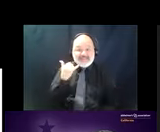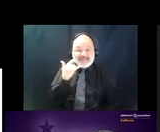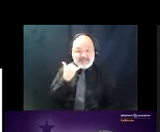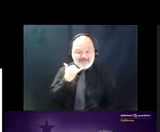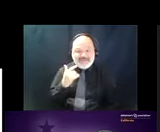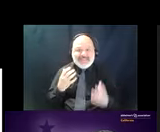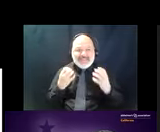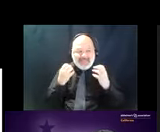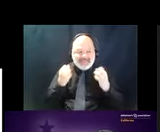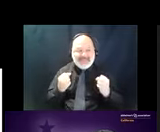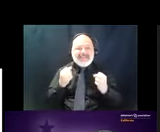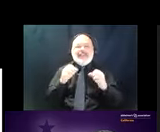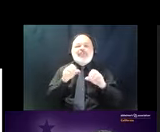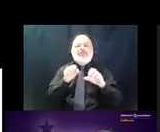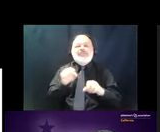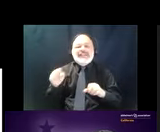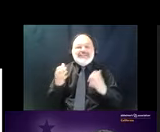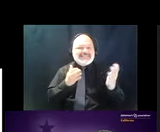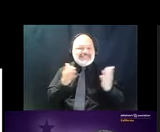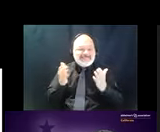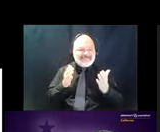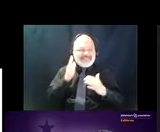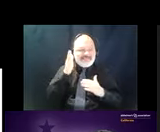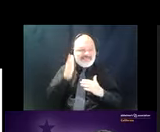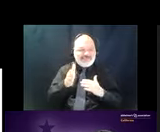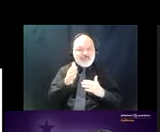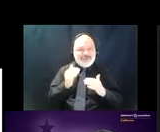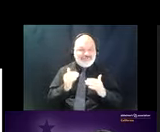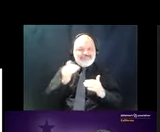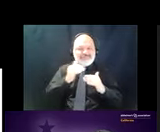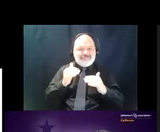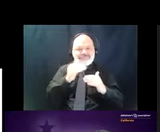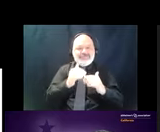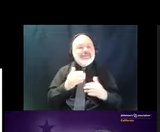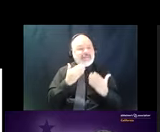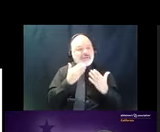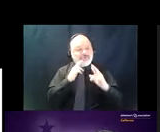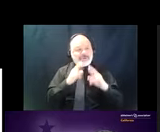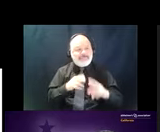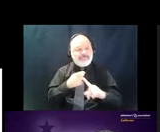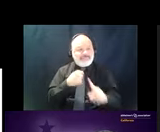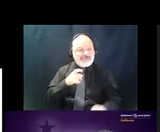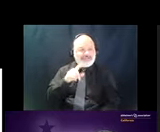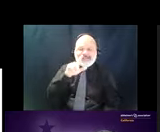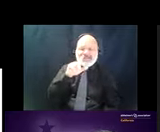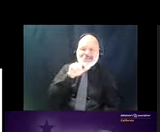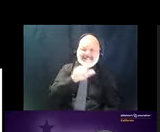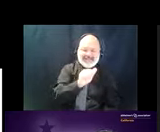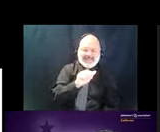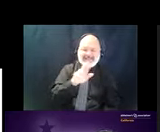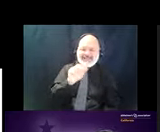and social services in the near future and in the long run. And there's a very good report from National Council de la Raza, Unidos